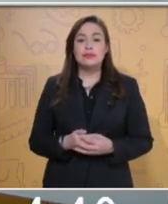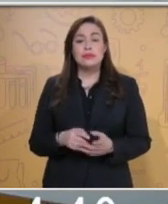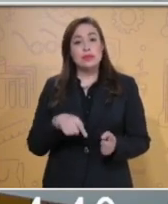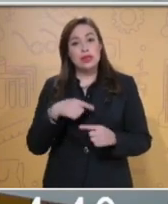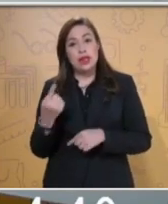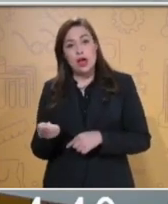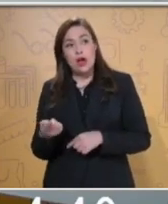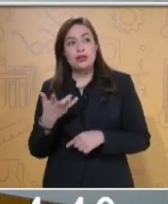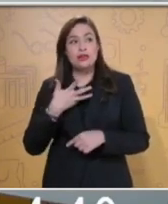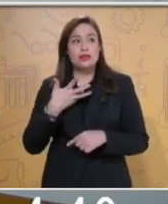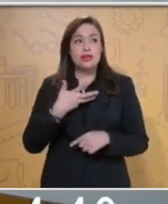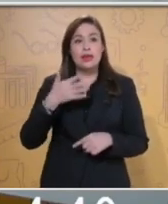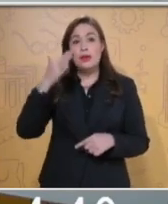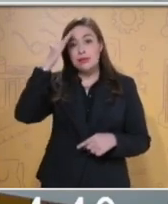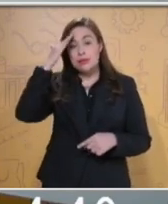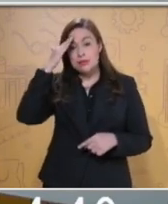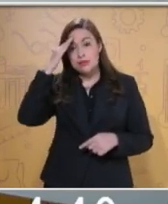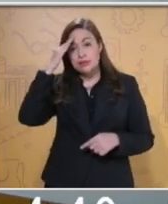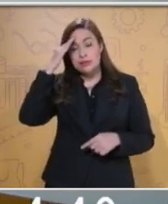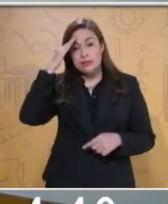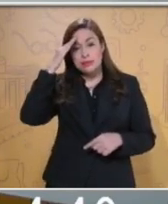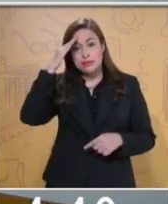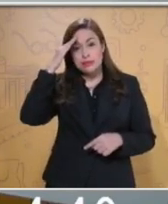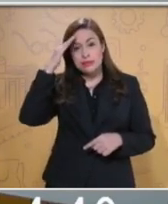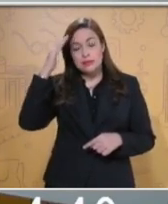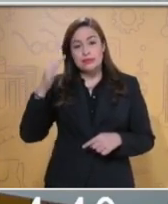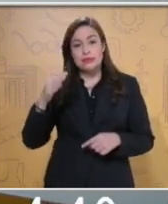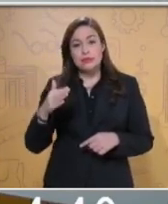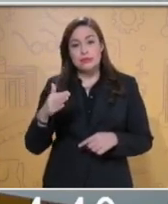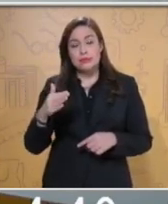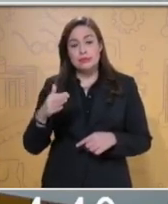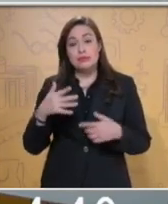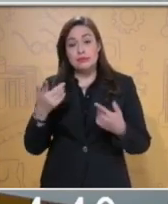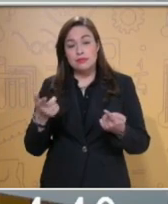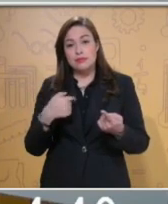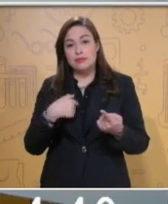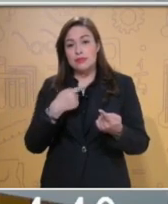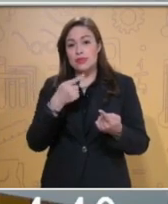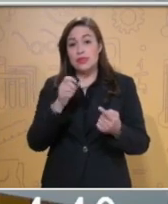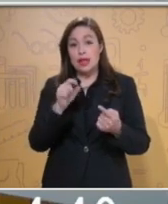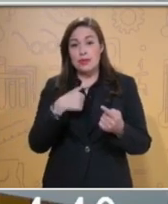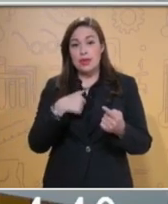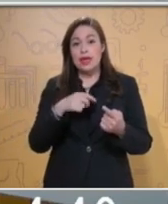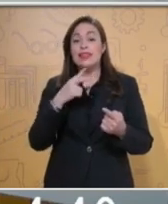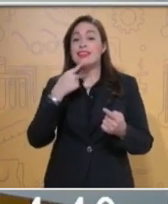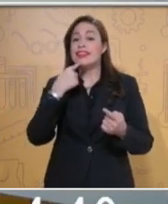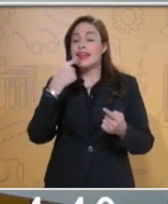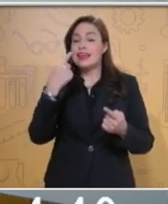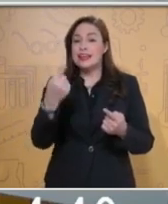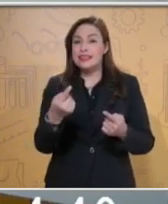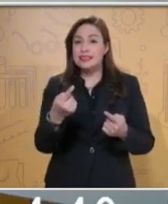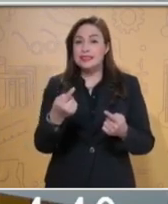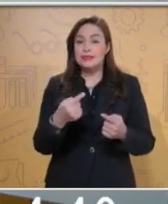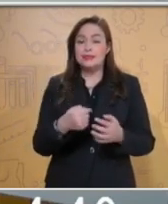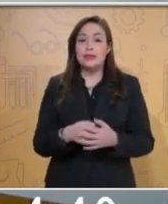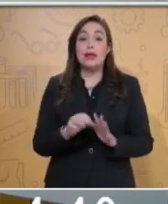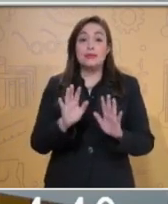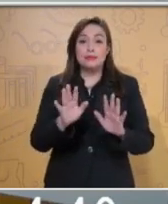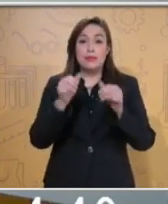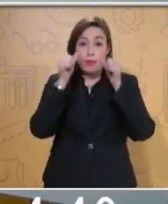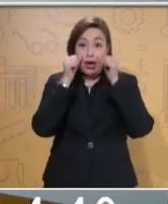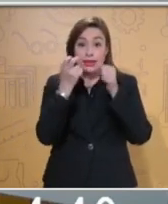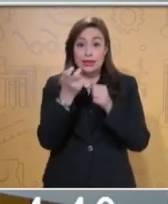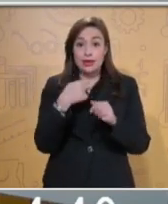a stem. So it is for a speech because you have a closed stem. Pay attention to